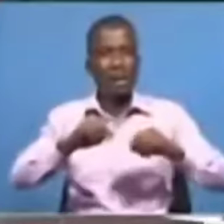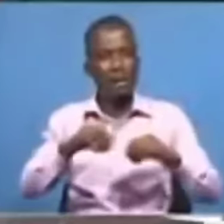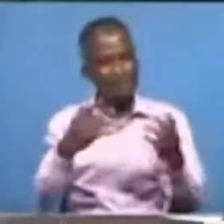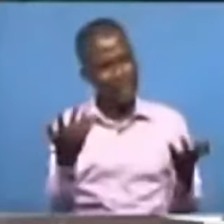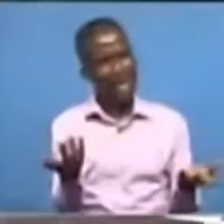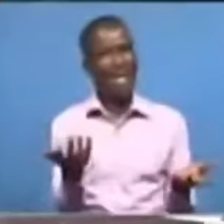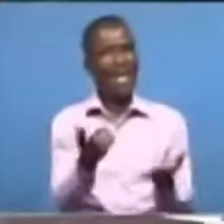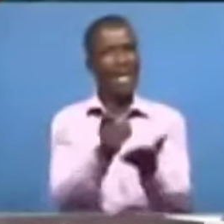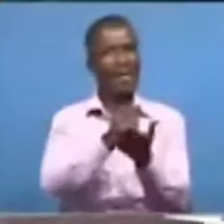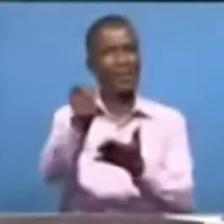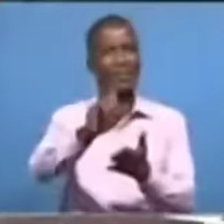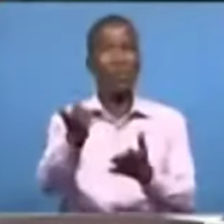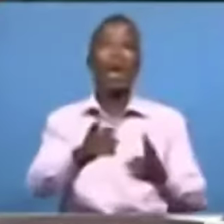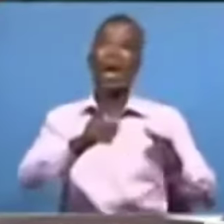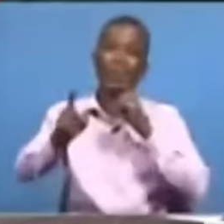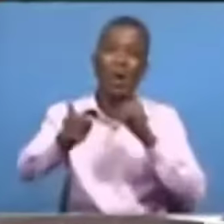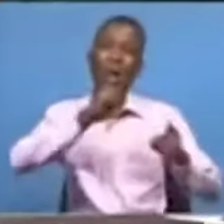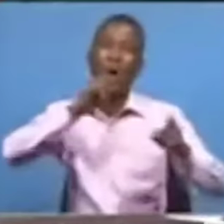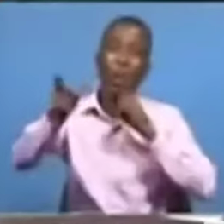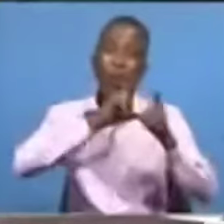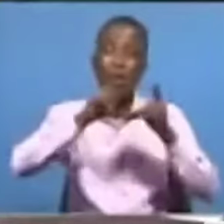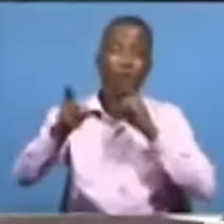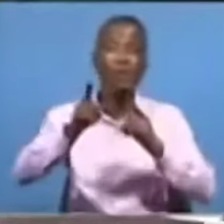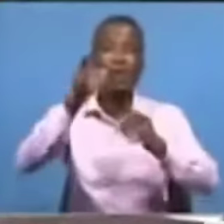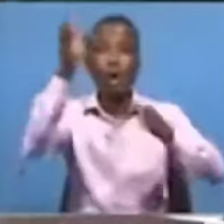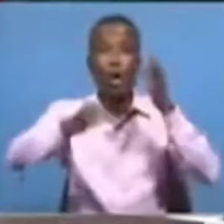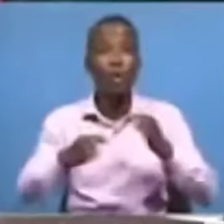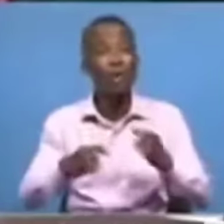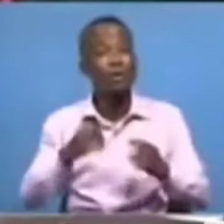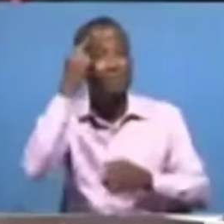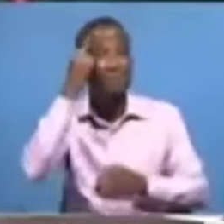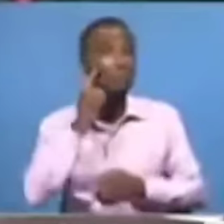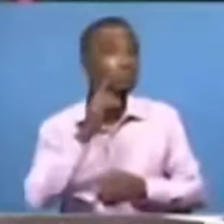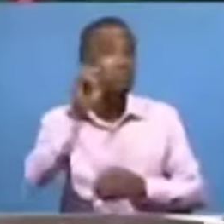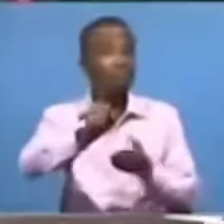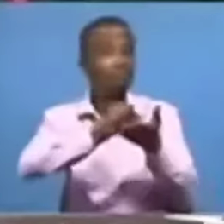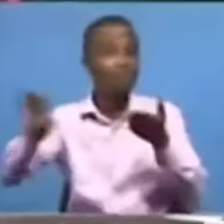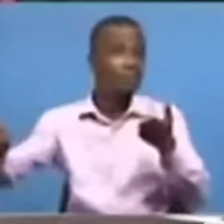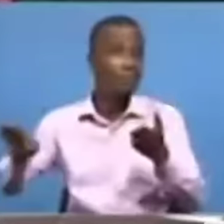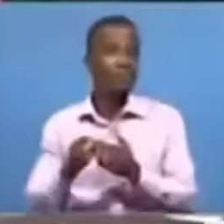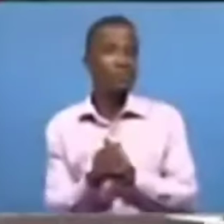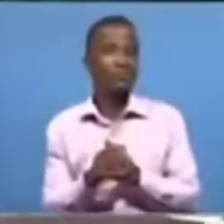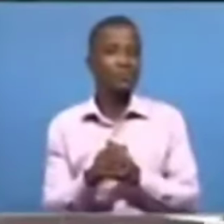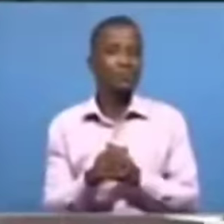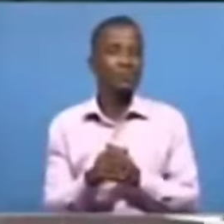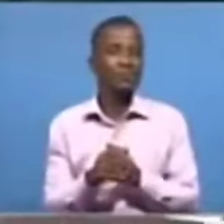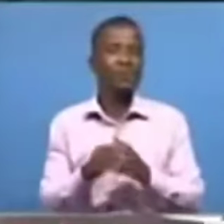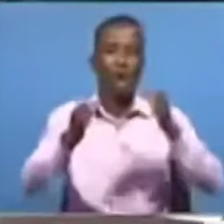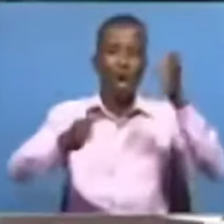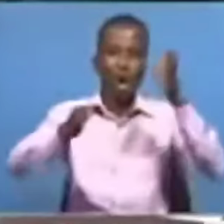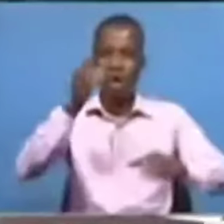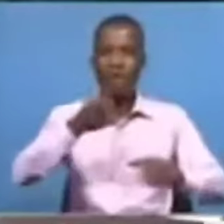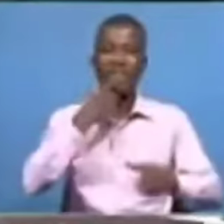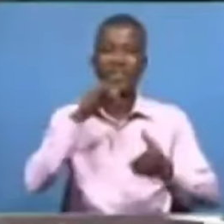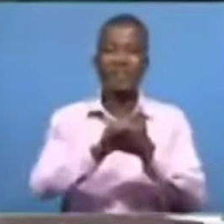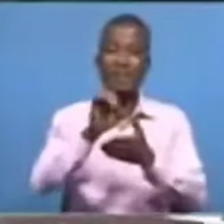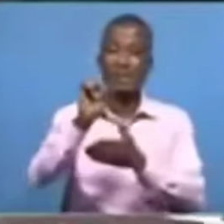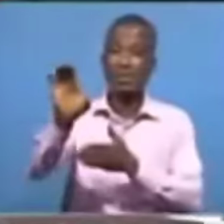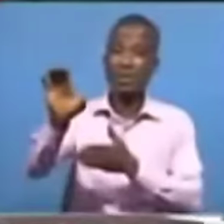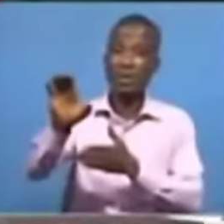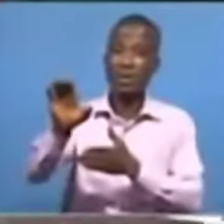kai enu mu nsem biara na nso court no ene ye anya adwen court no enyina ye ne se ono de ofose ma meji